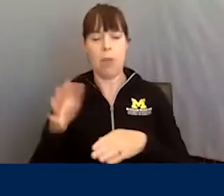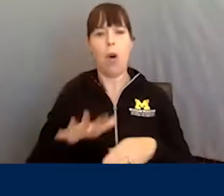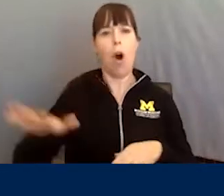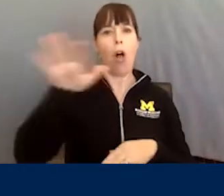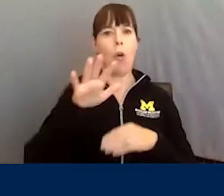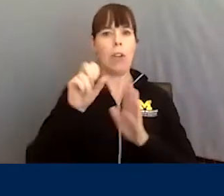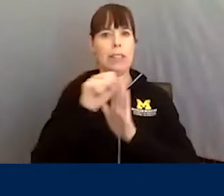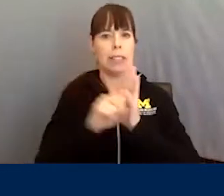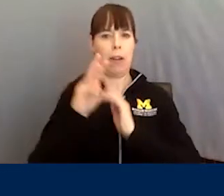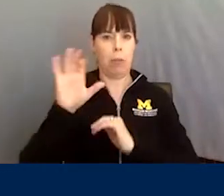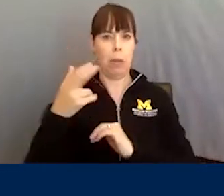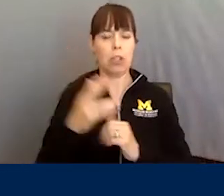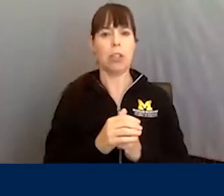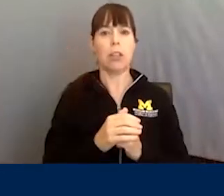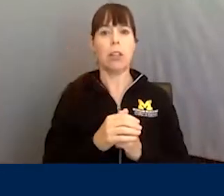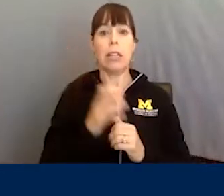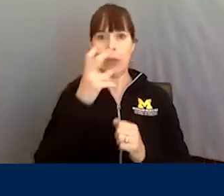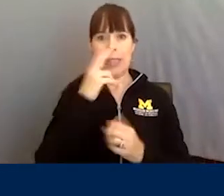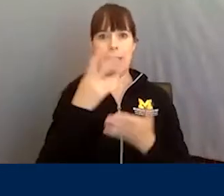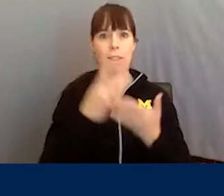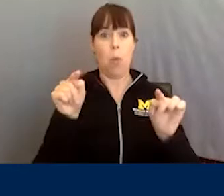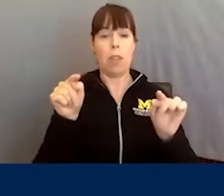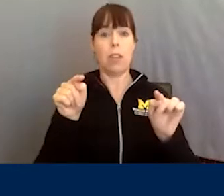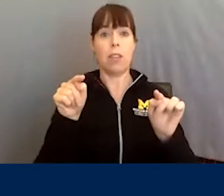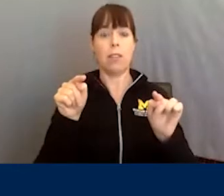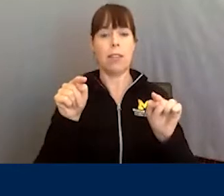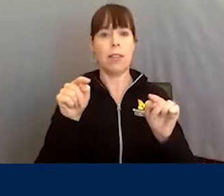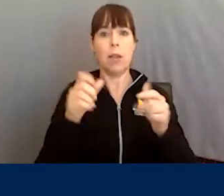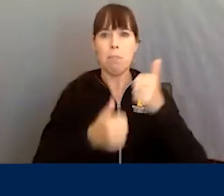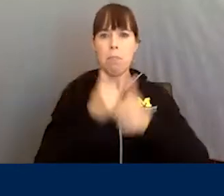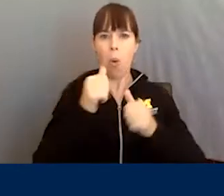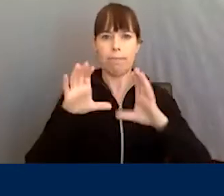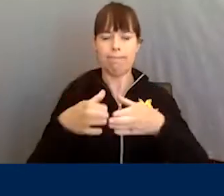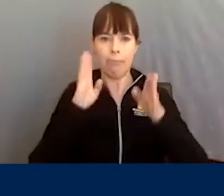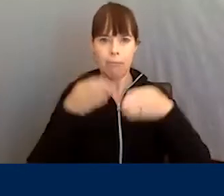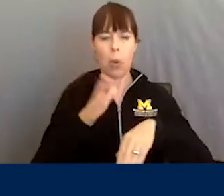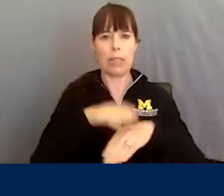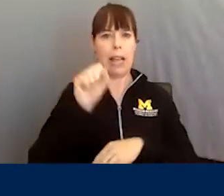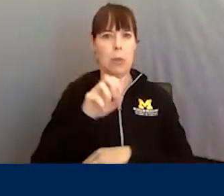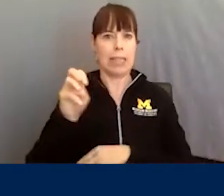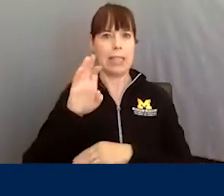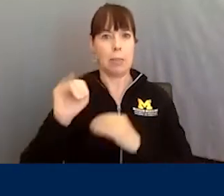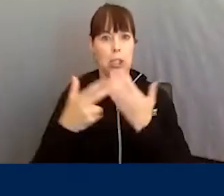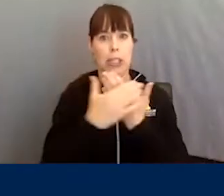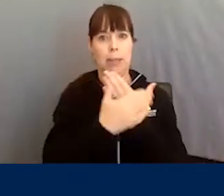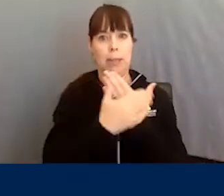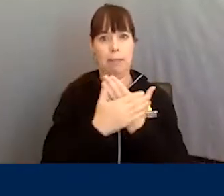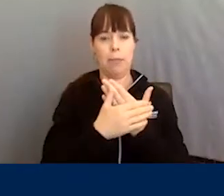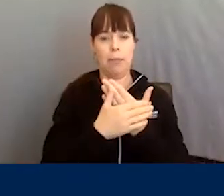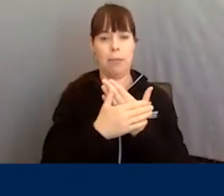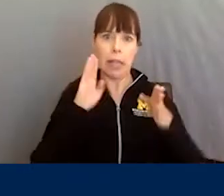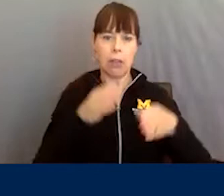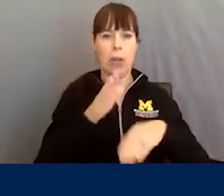Michigan. And you can see for both of them that it's concentrated in Southeast Michigan, and it's especially concentrated